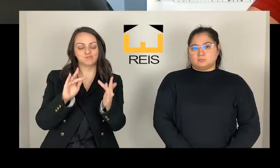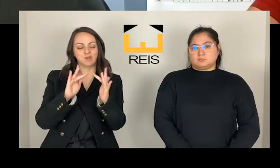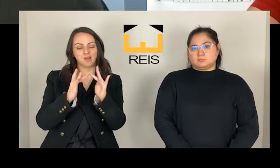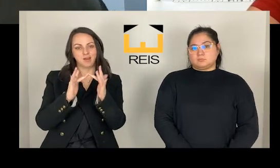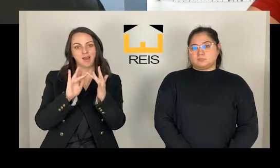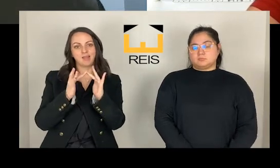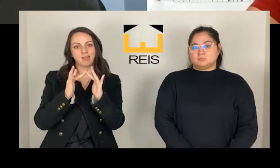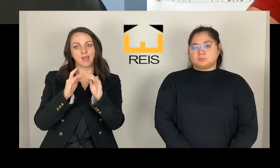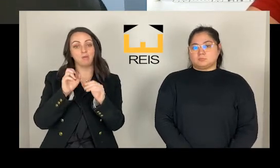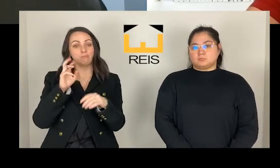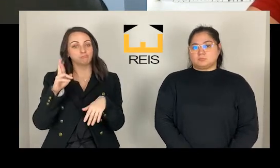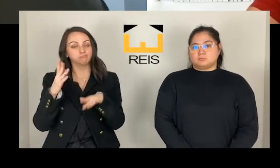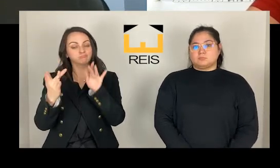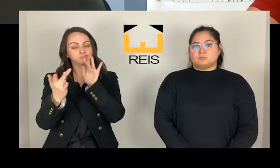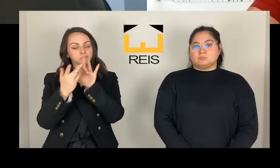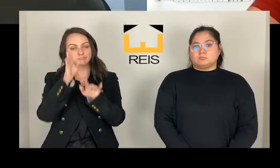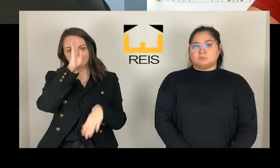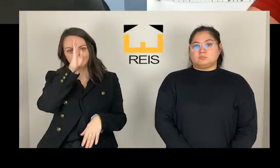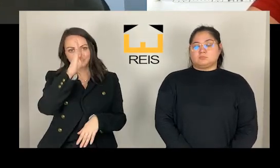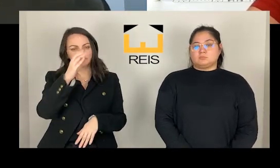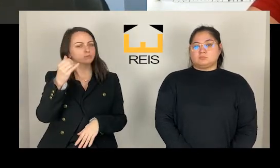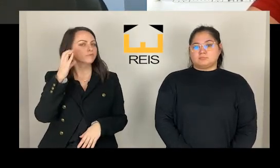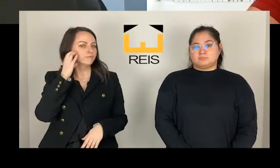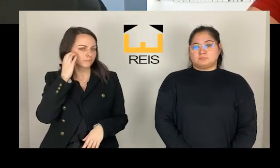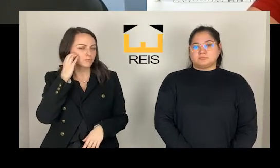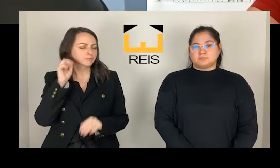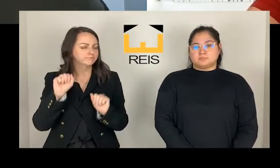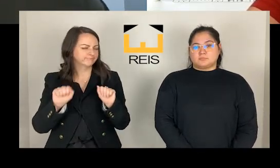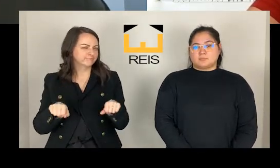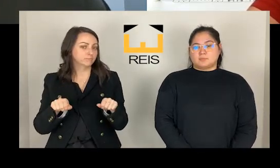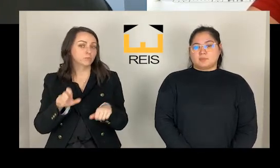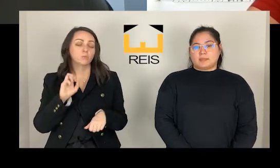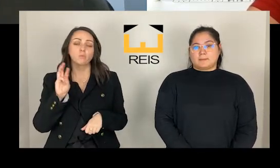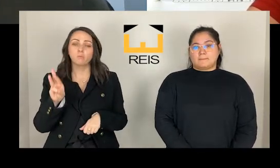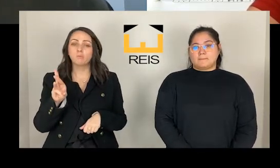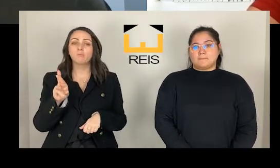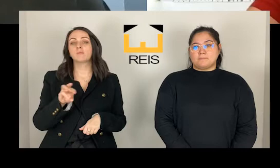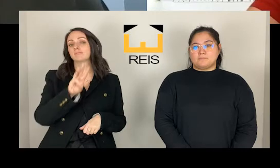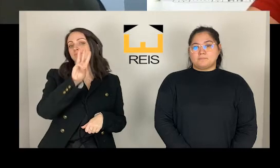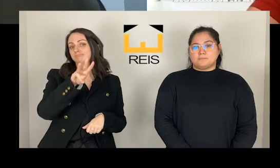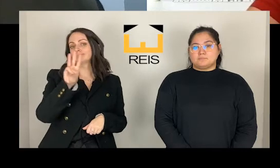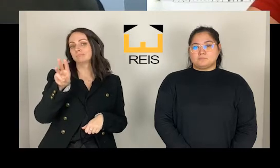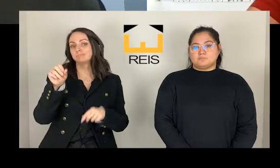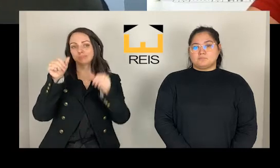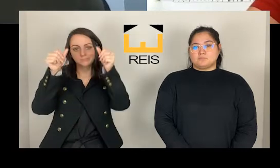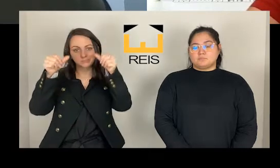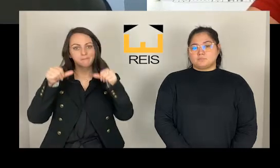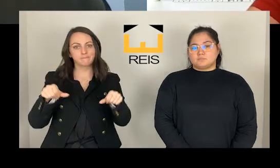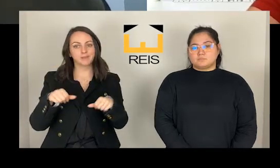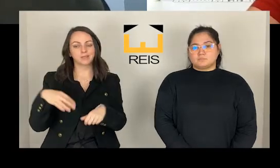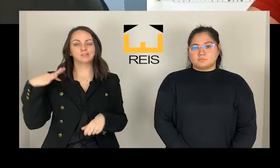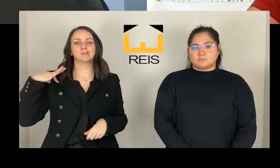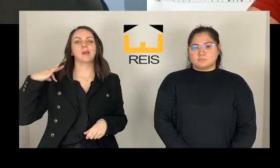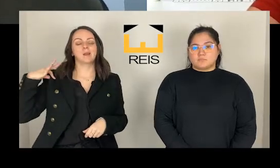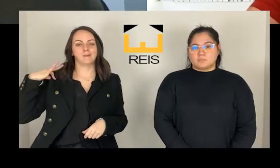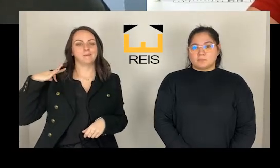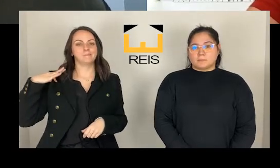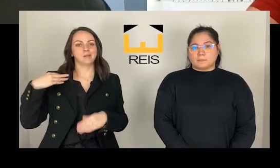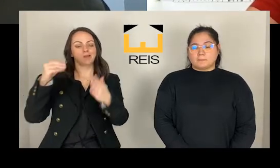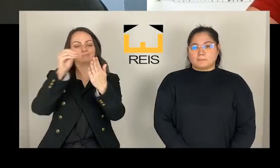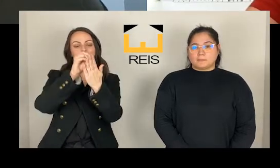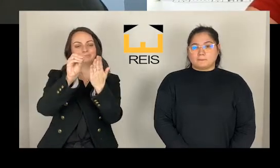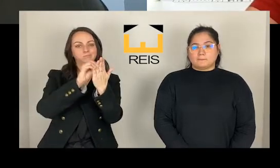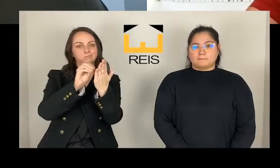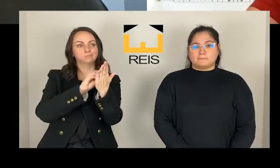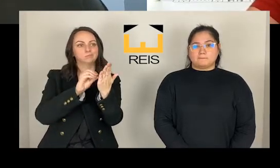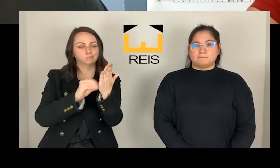online. They could contact me directly by phone. They can go onto my website and they can fill out an application, or I can take